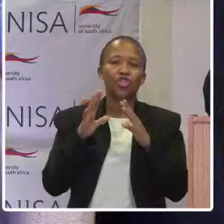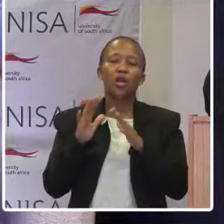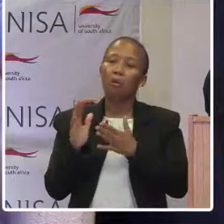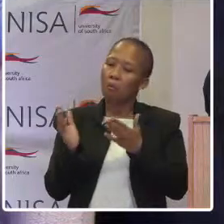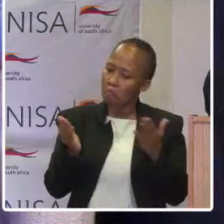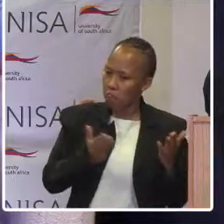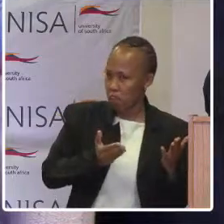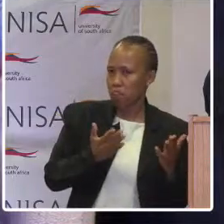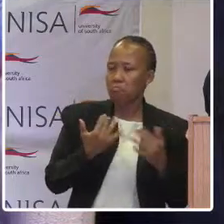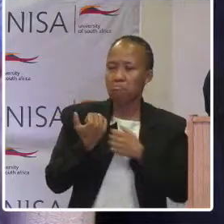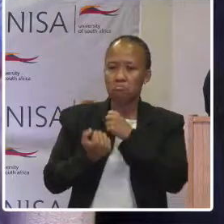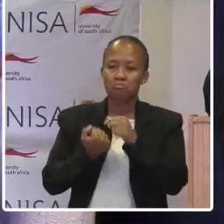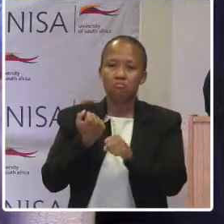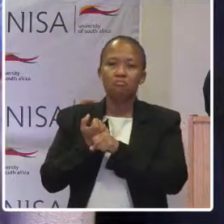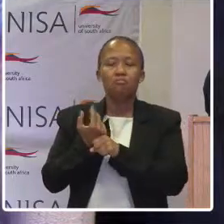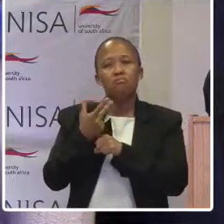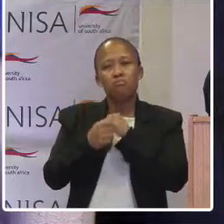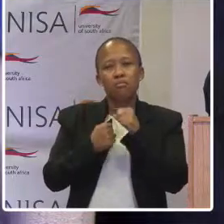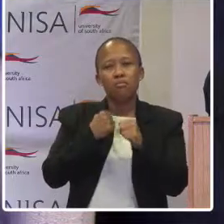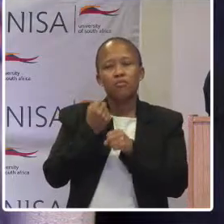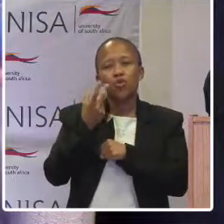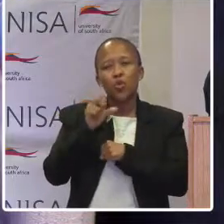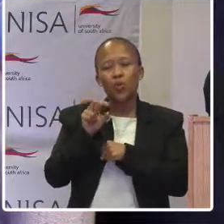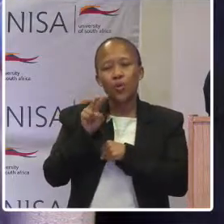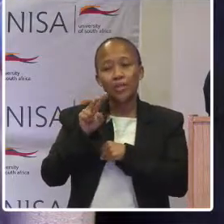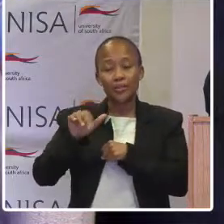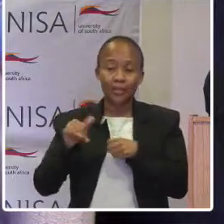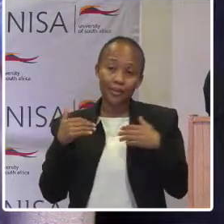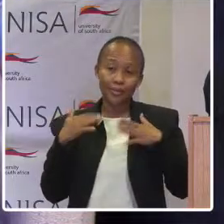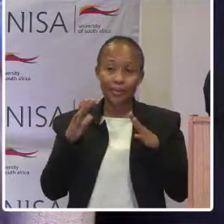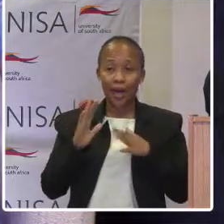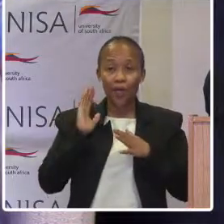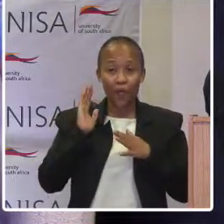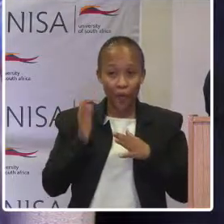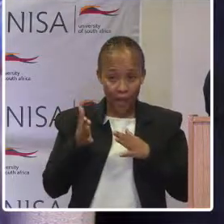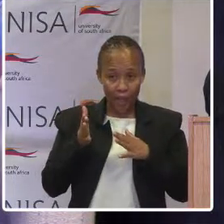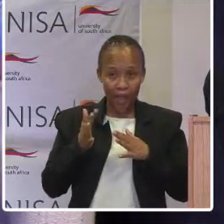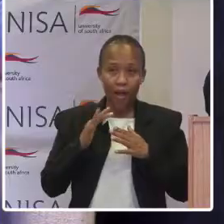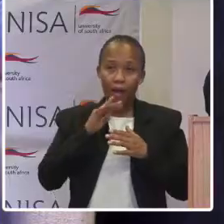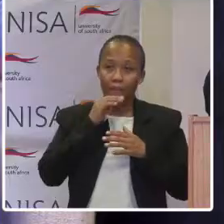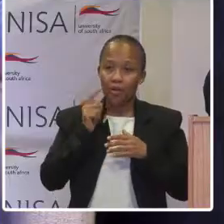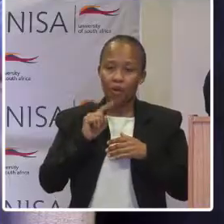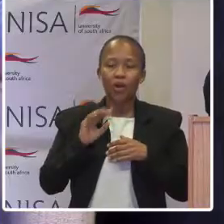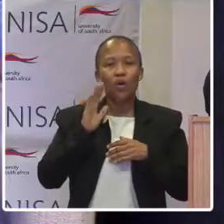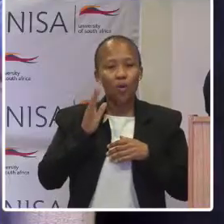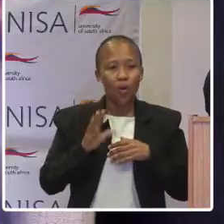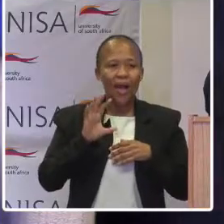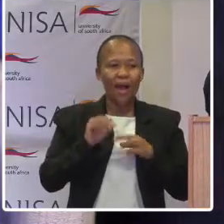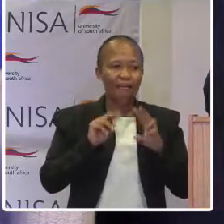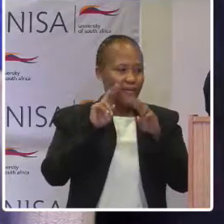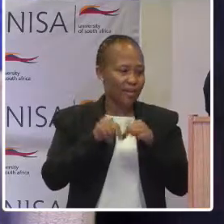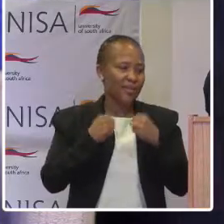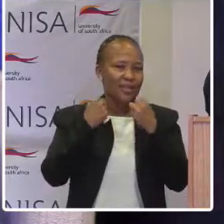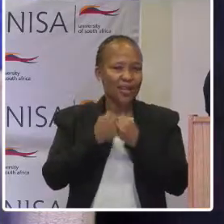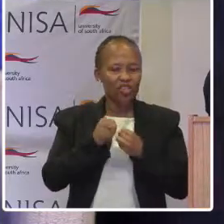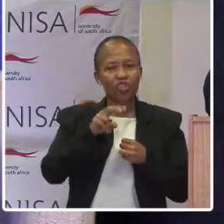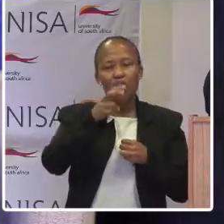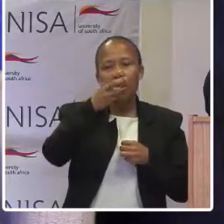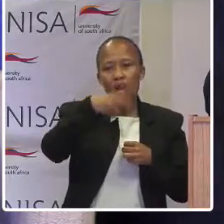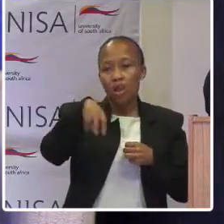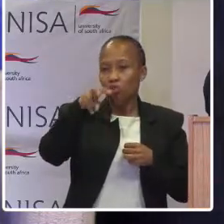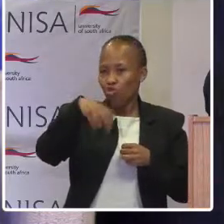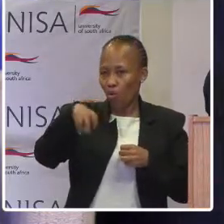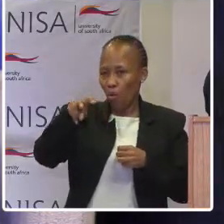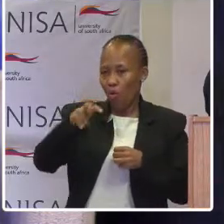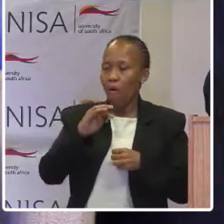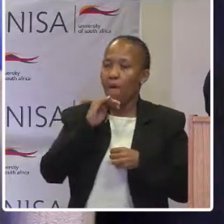next year in 2026. I think the aim behind the tour, the national tour, we want to